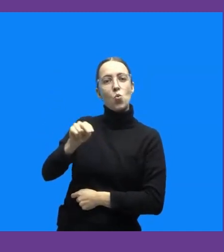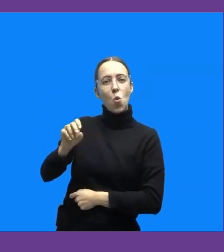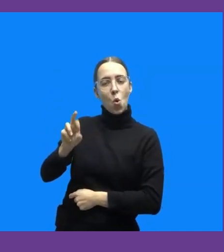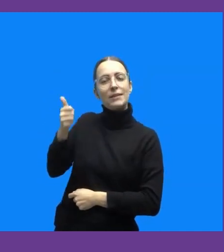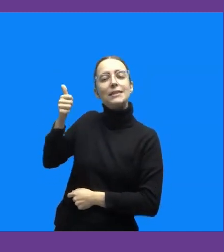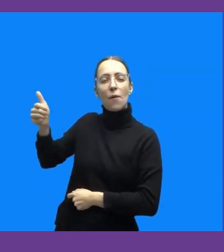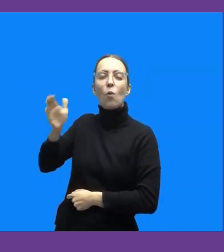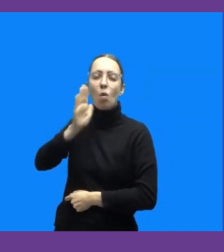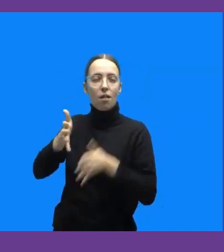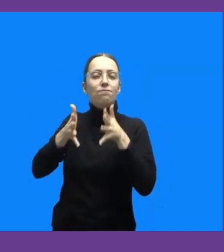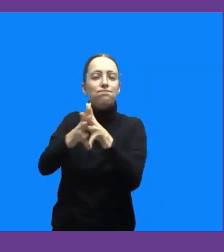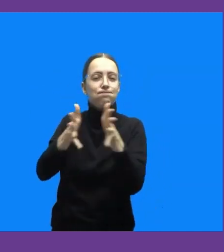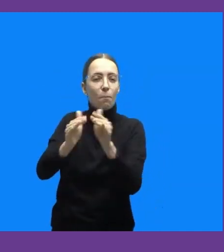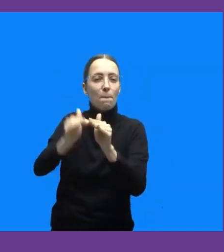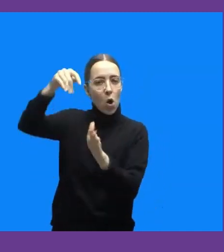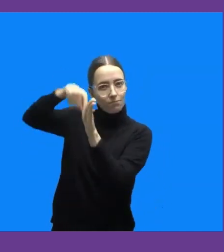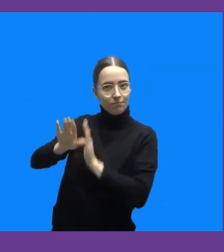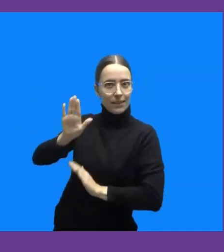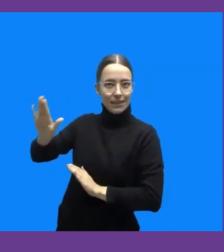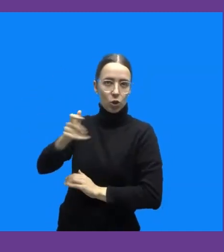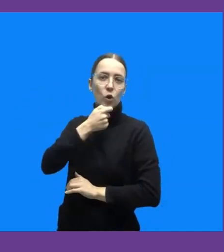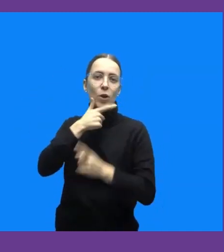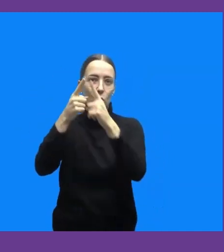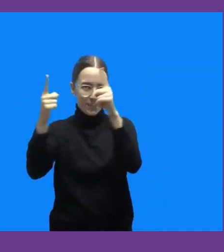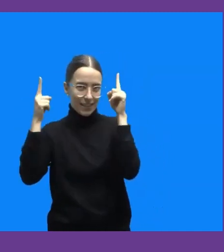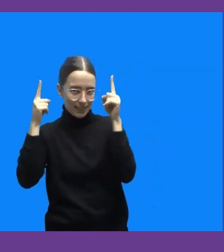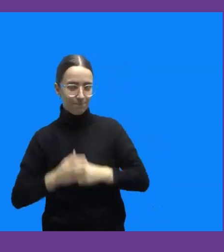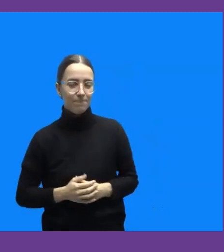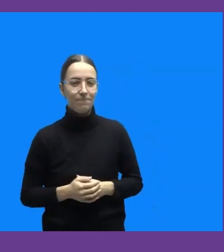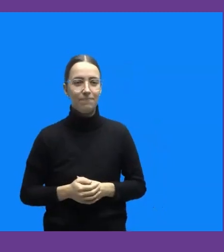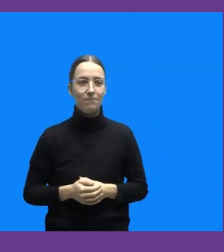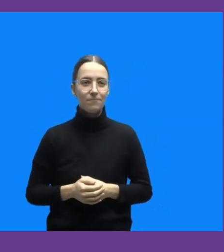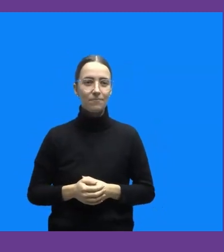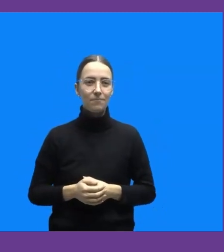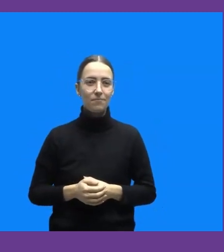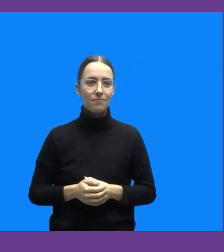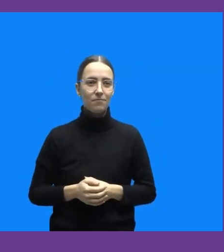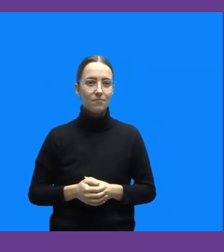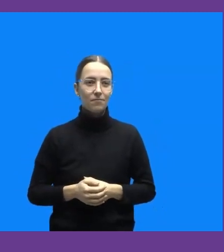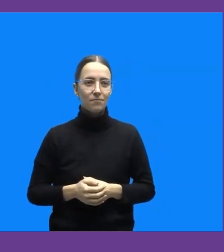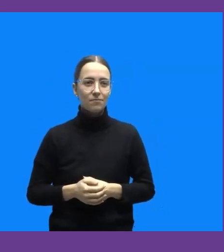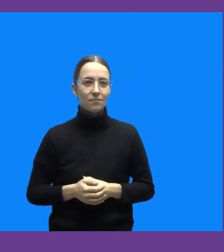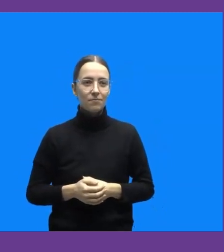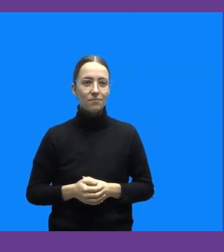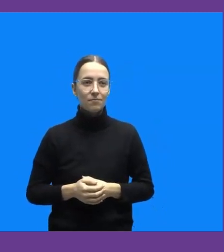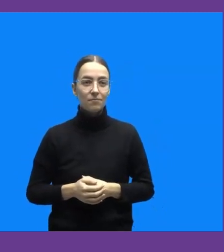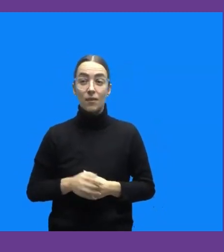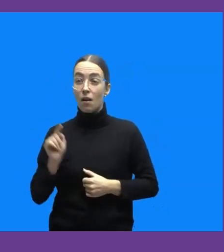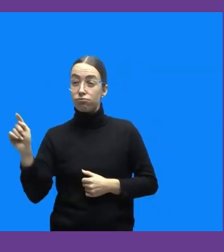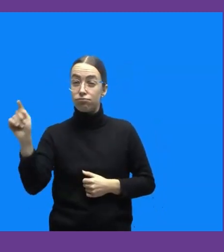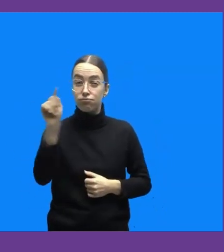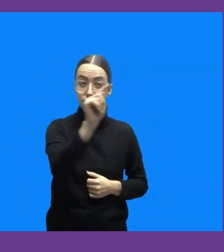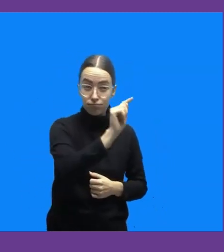And then we created, with all the responses of the universities, we created a guide of inclusive universities, so the